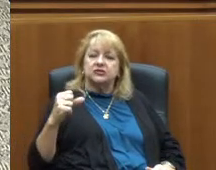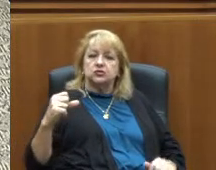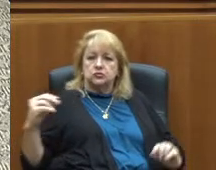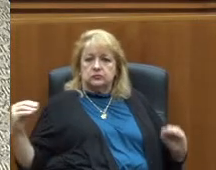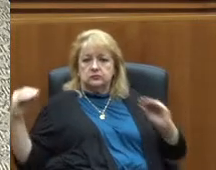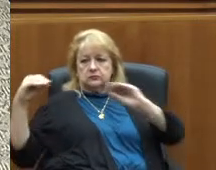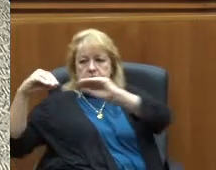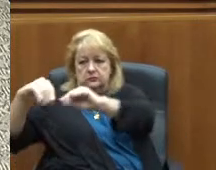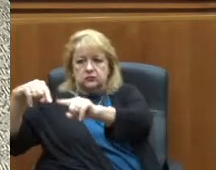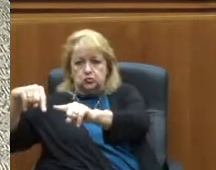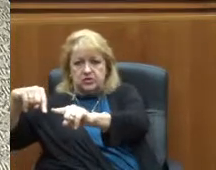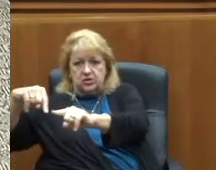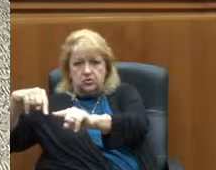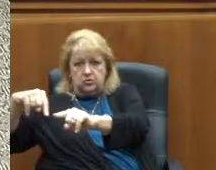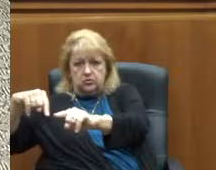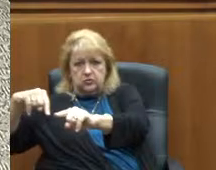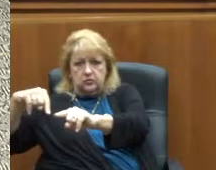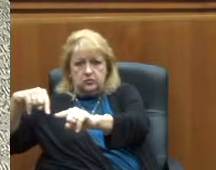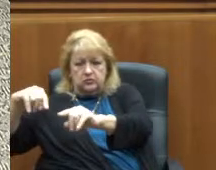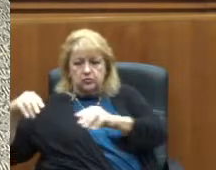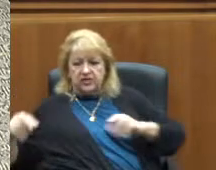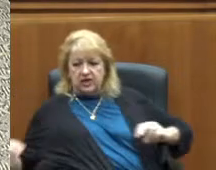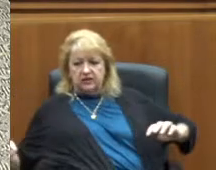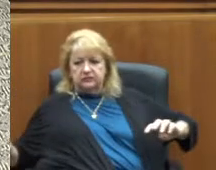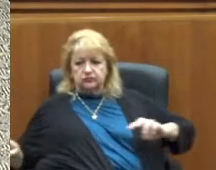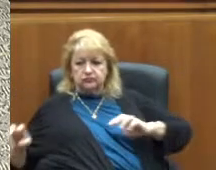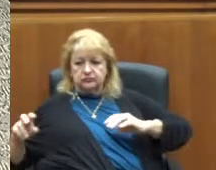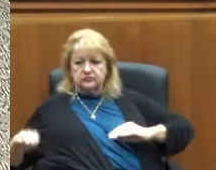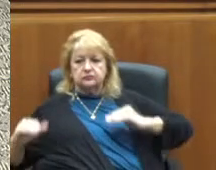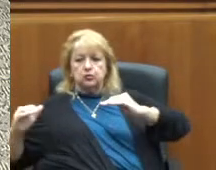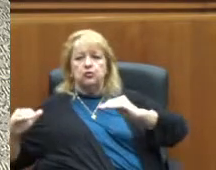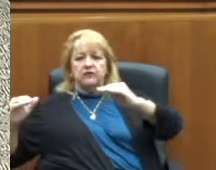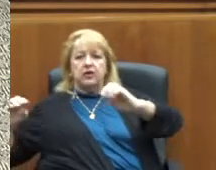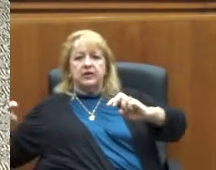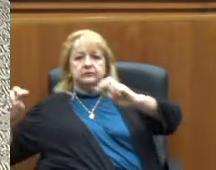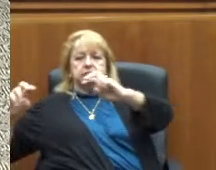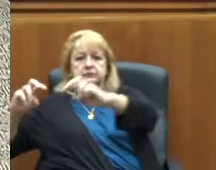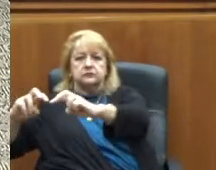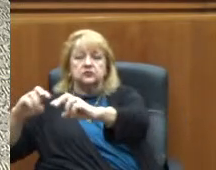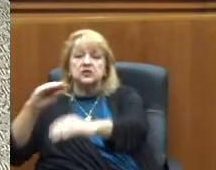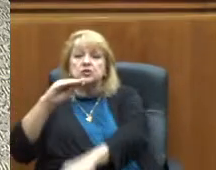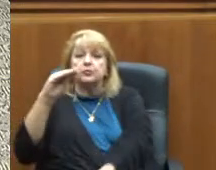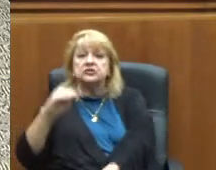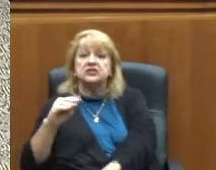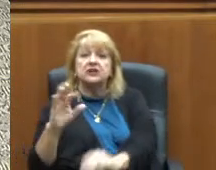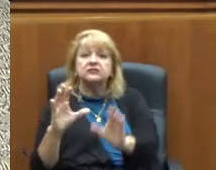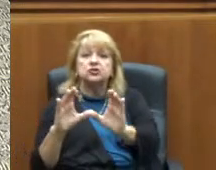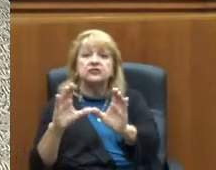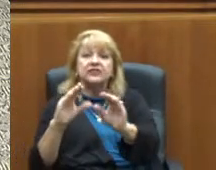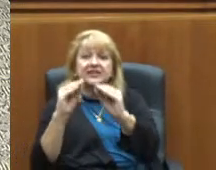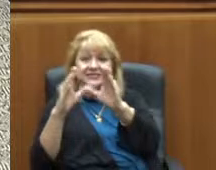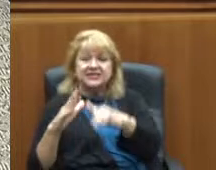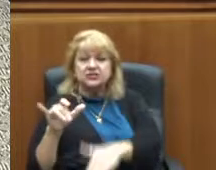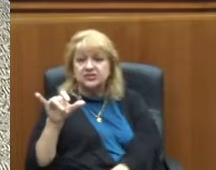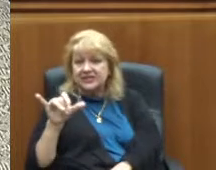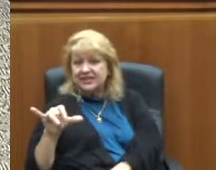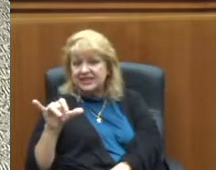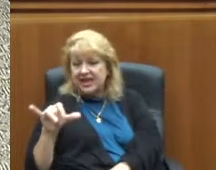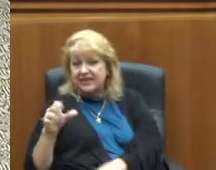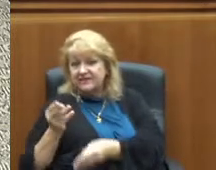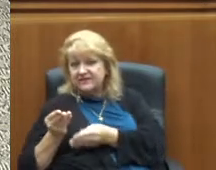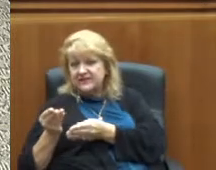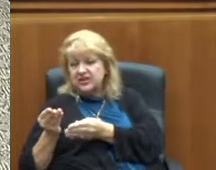School, we've realized that the percentage of certified teachers in that feeder